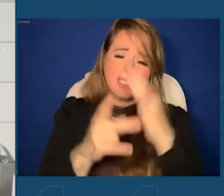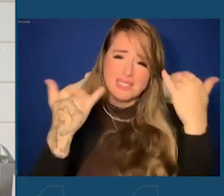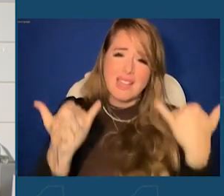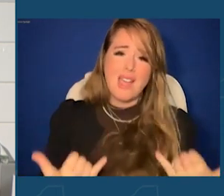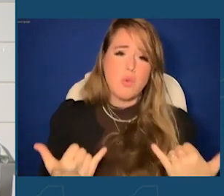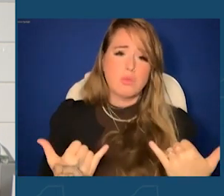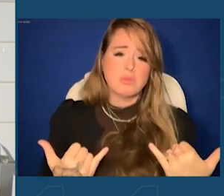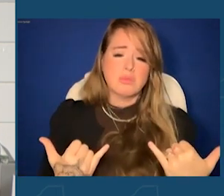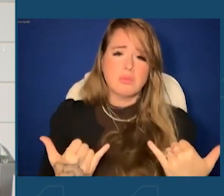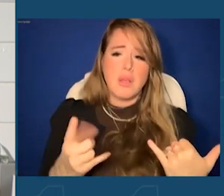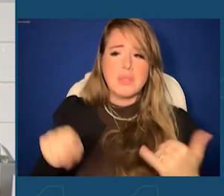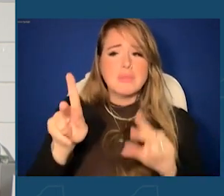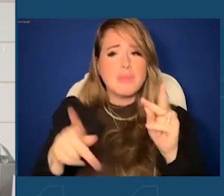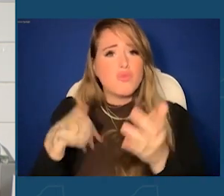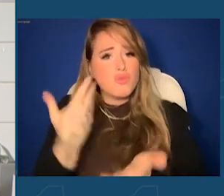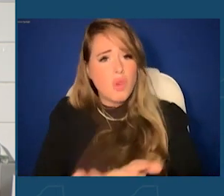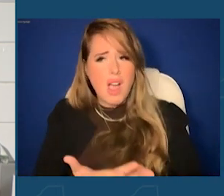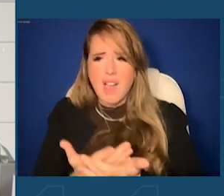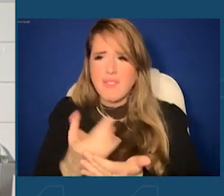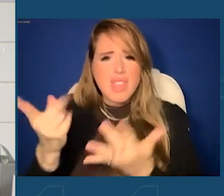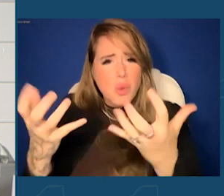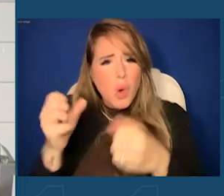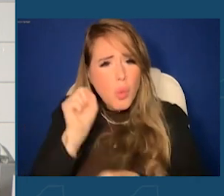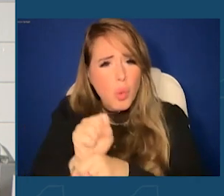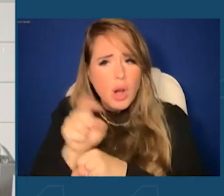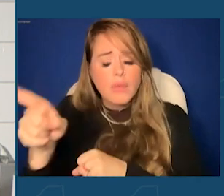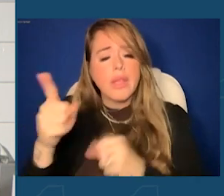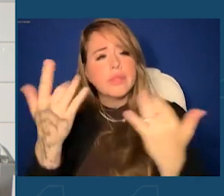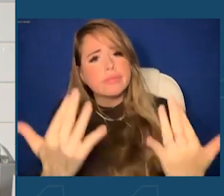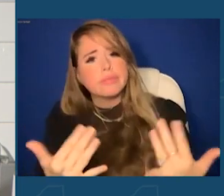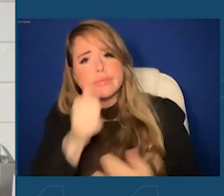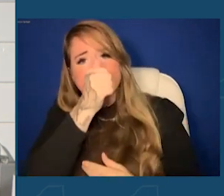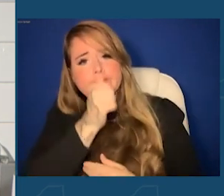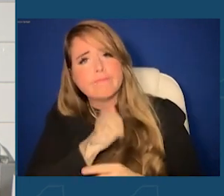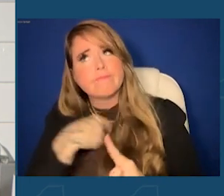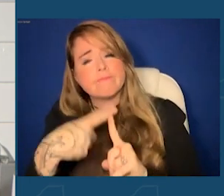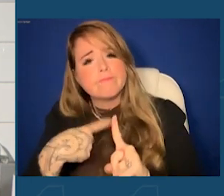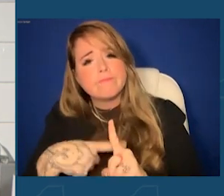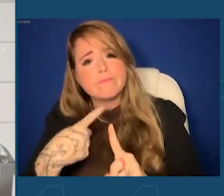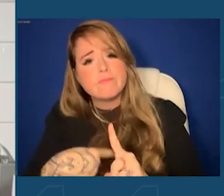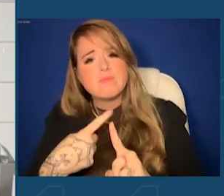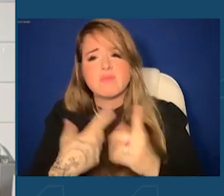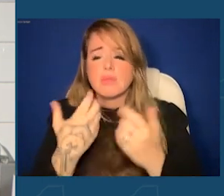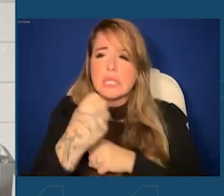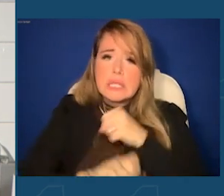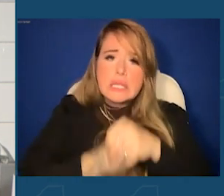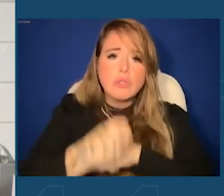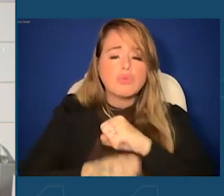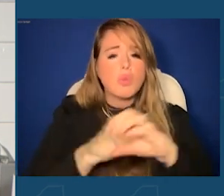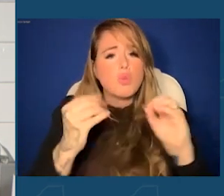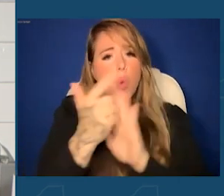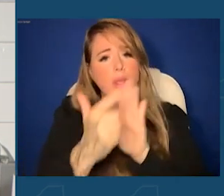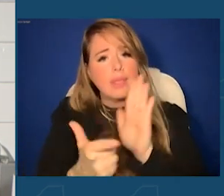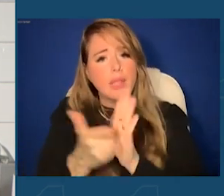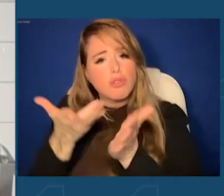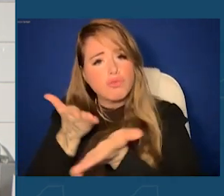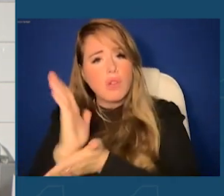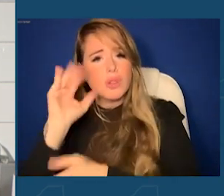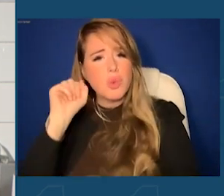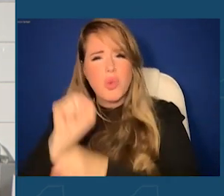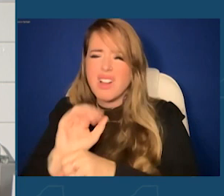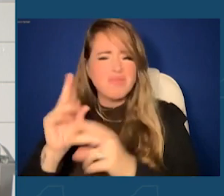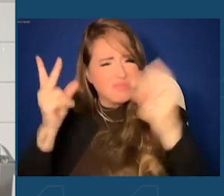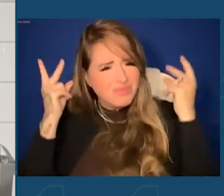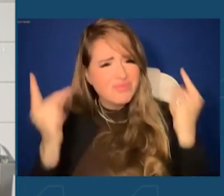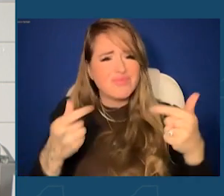these individuals not have to wait months and possibly years for that legal status, but let's get it in an expedited